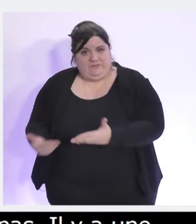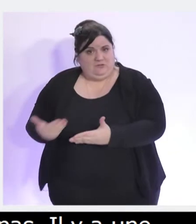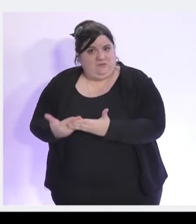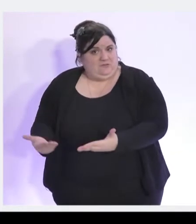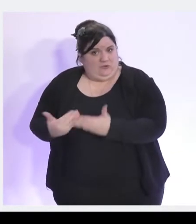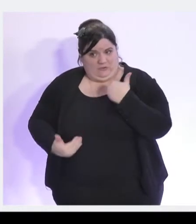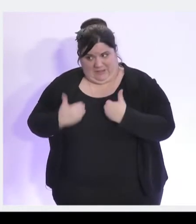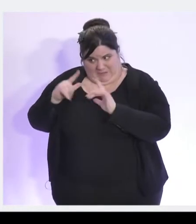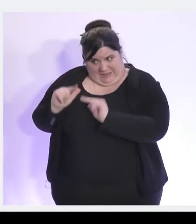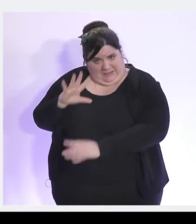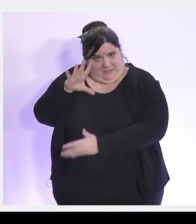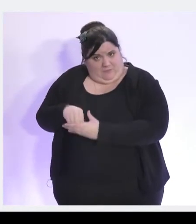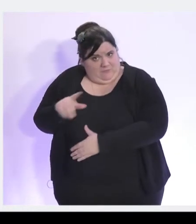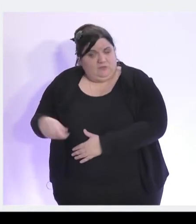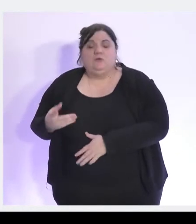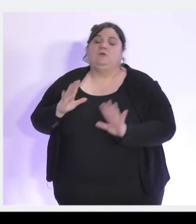adults, children,